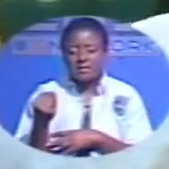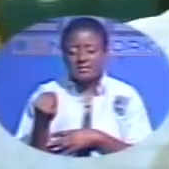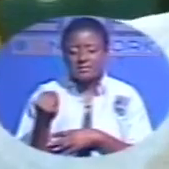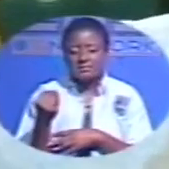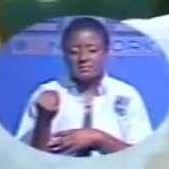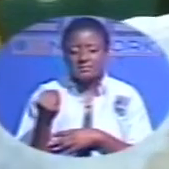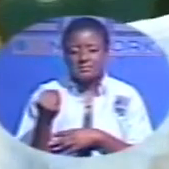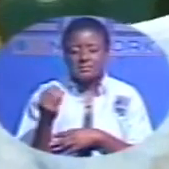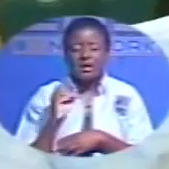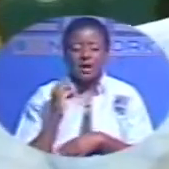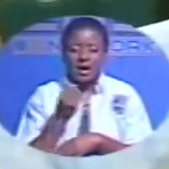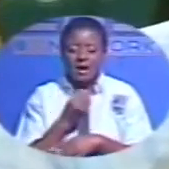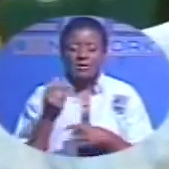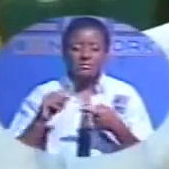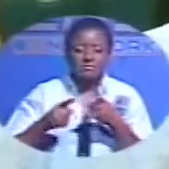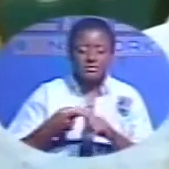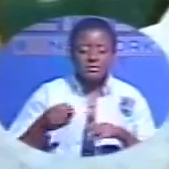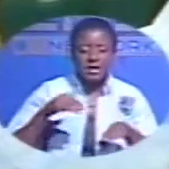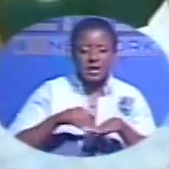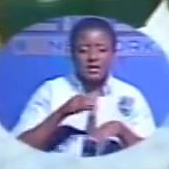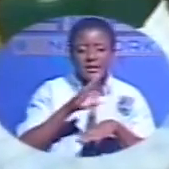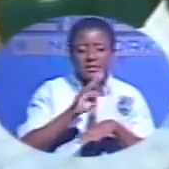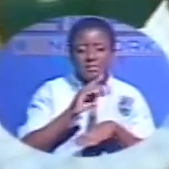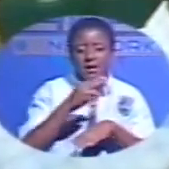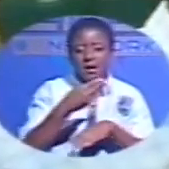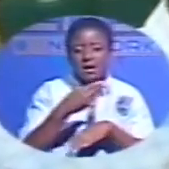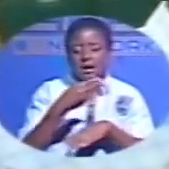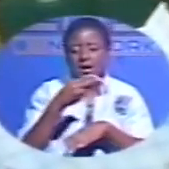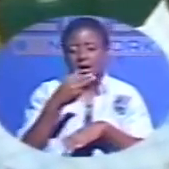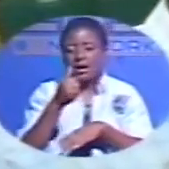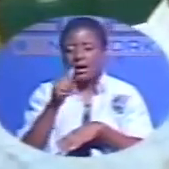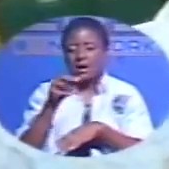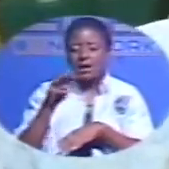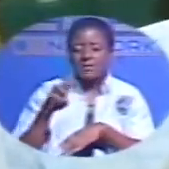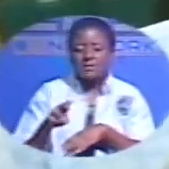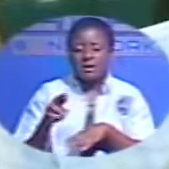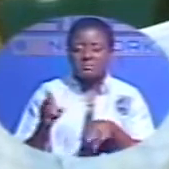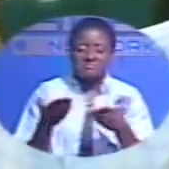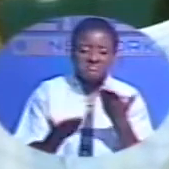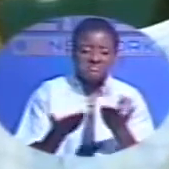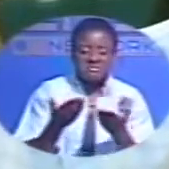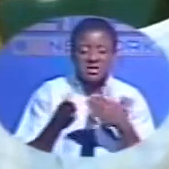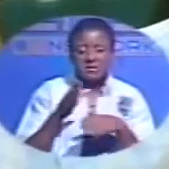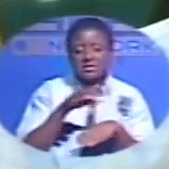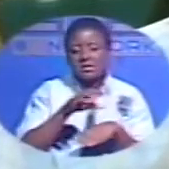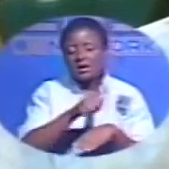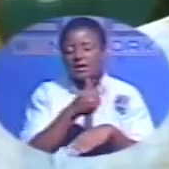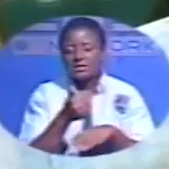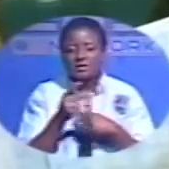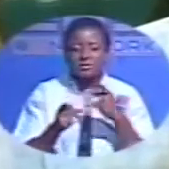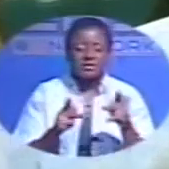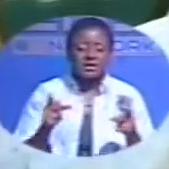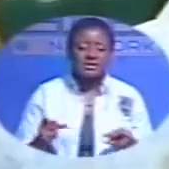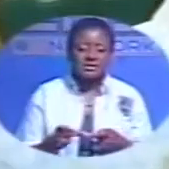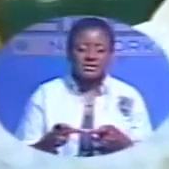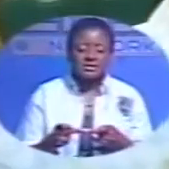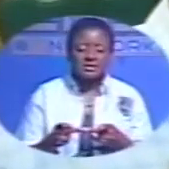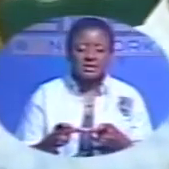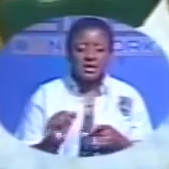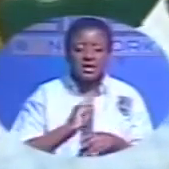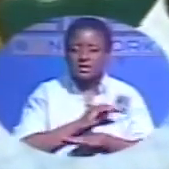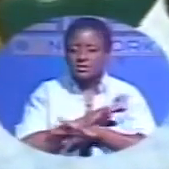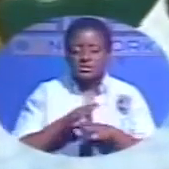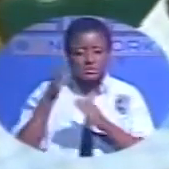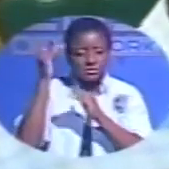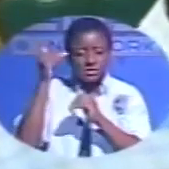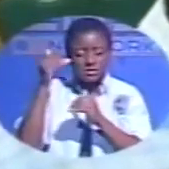our colleagues at Bahama and probably at Bimini and wherever else we have gaming. But I don't anticipate that